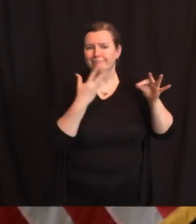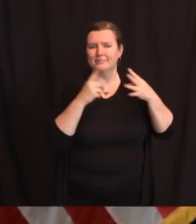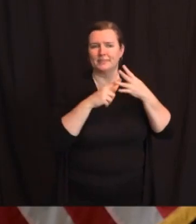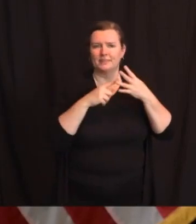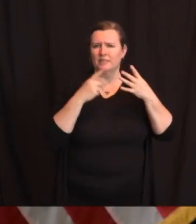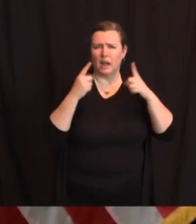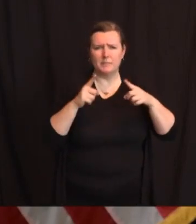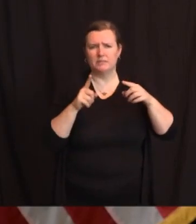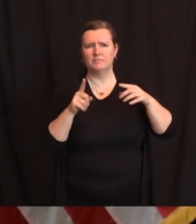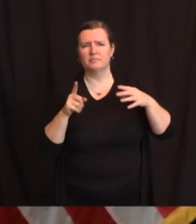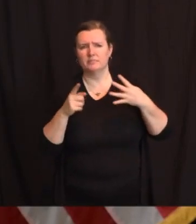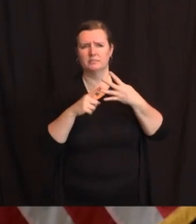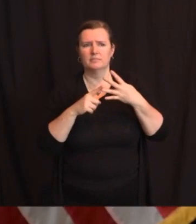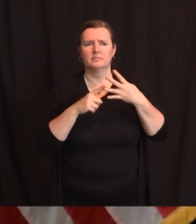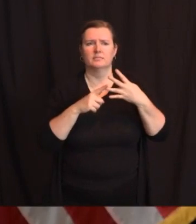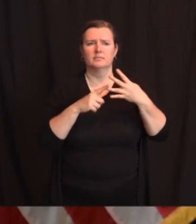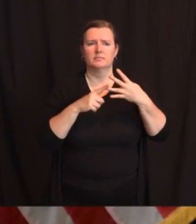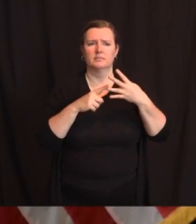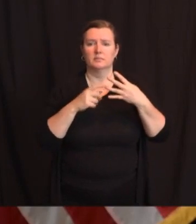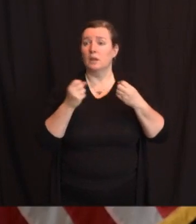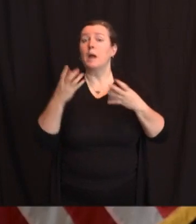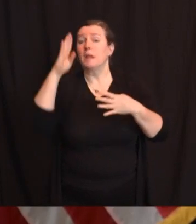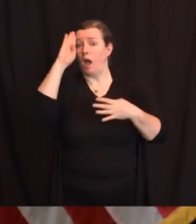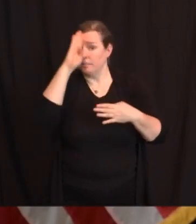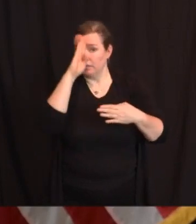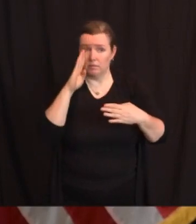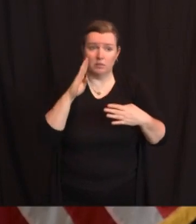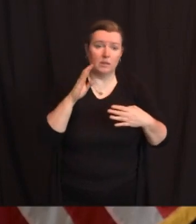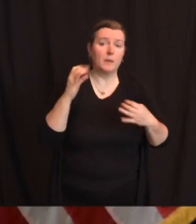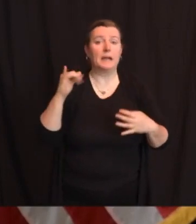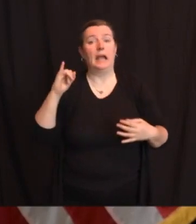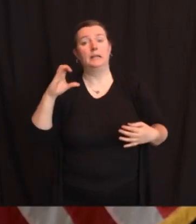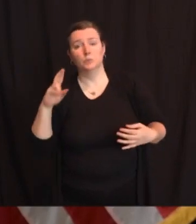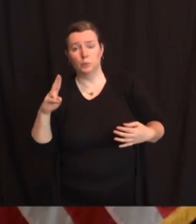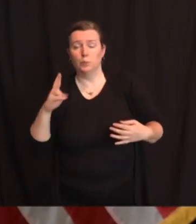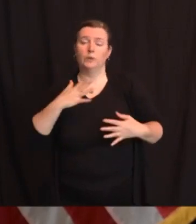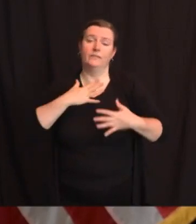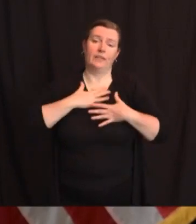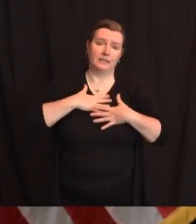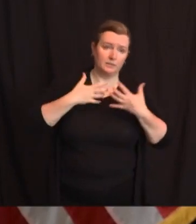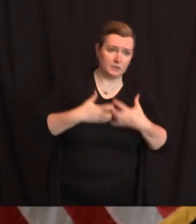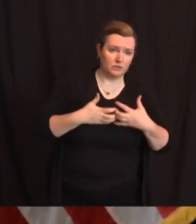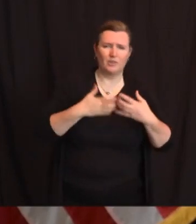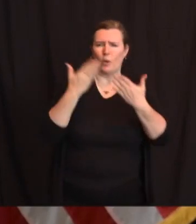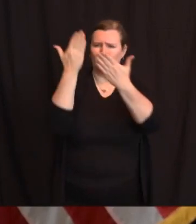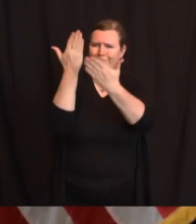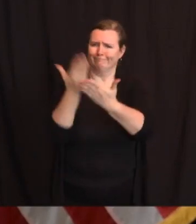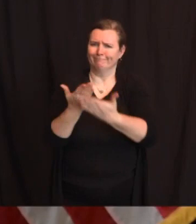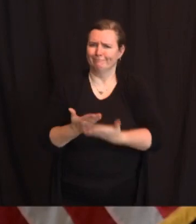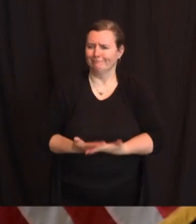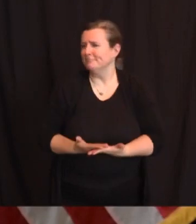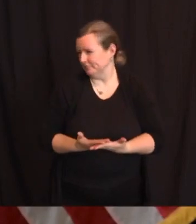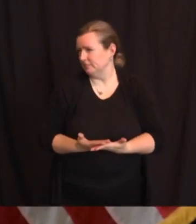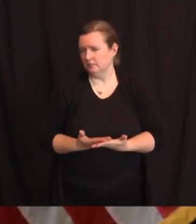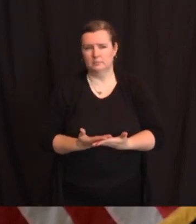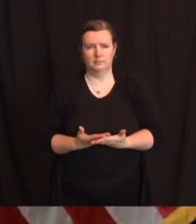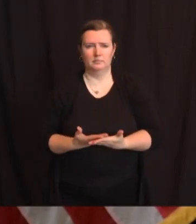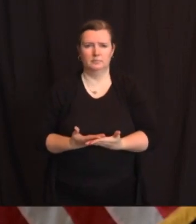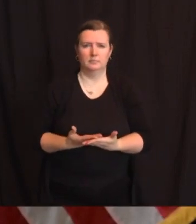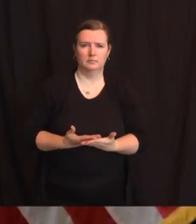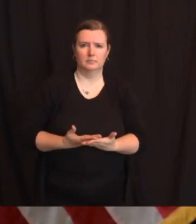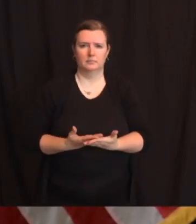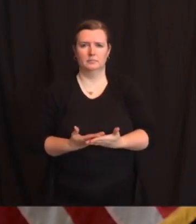number in mind. I don't think Judy does either, for the simple reason of what I said a minute ago. This is not an on-off